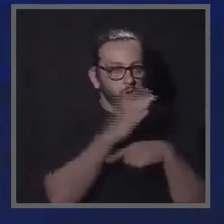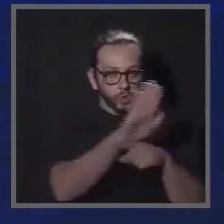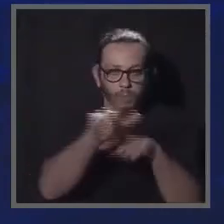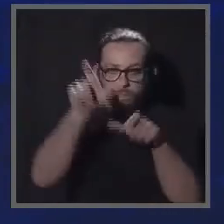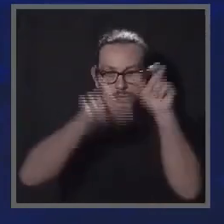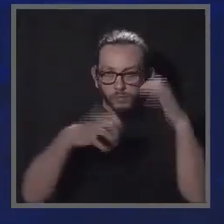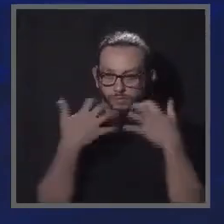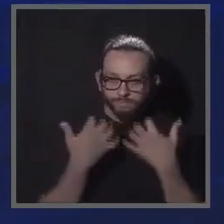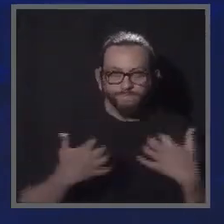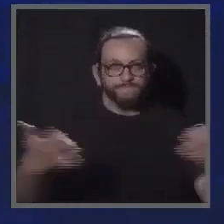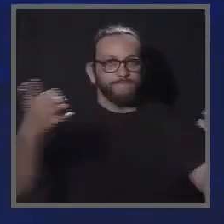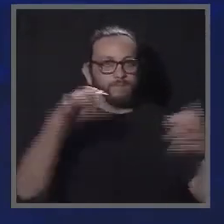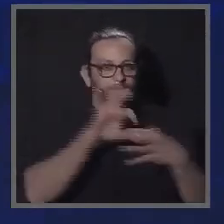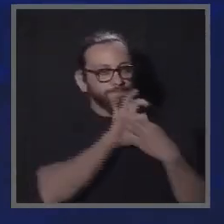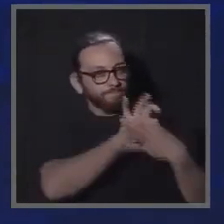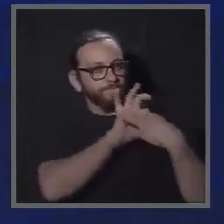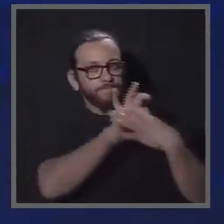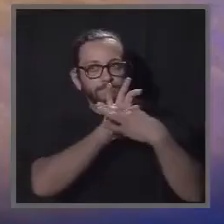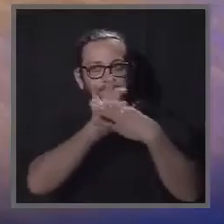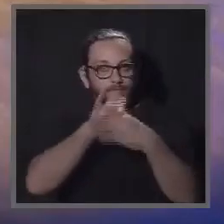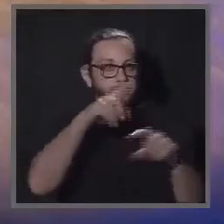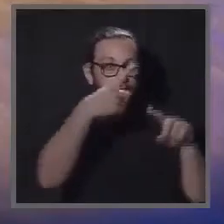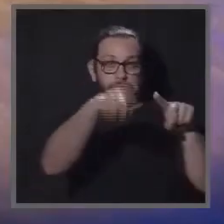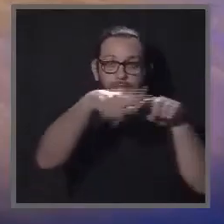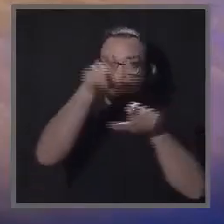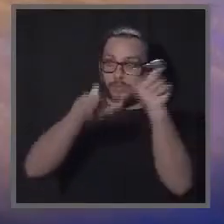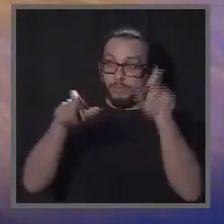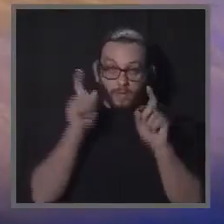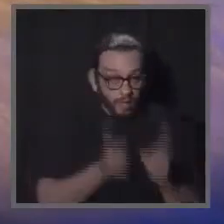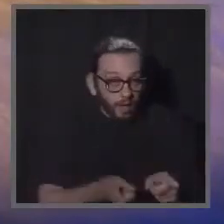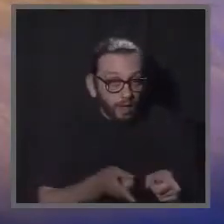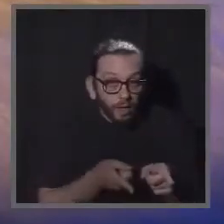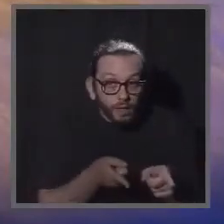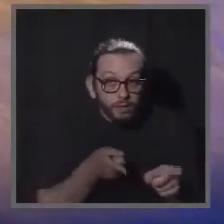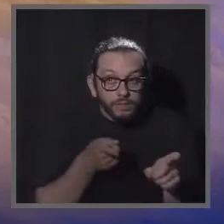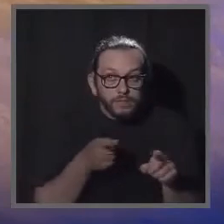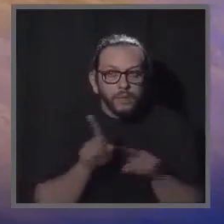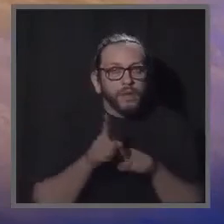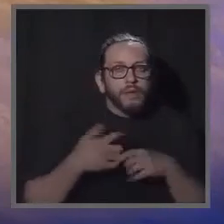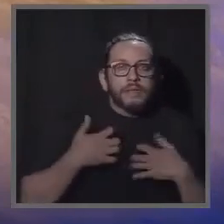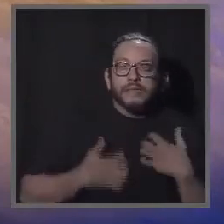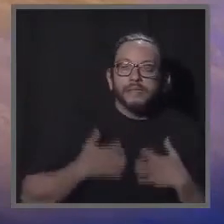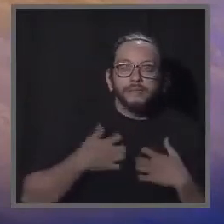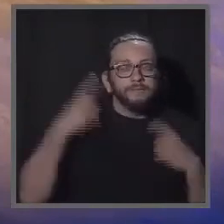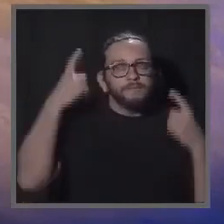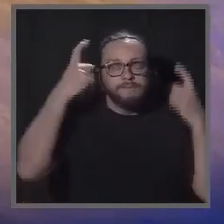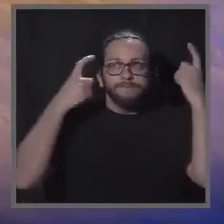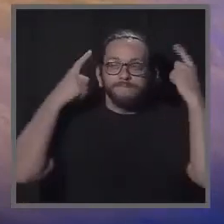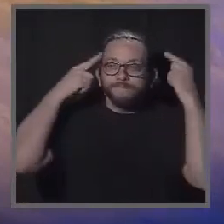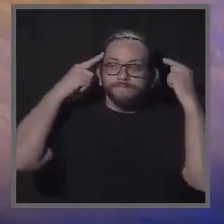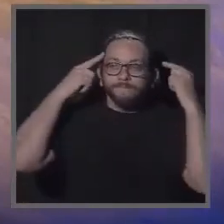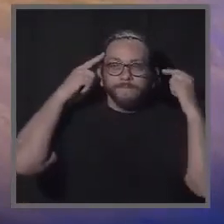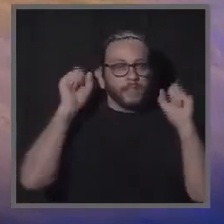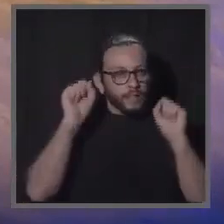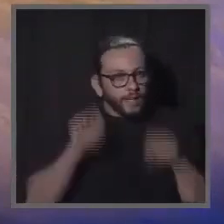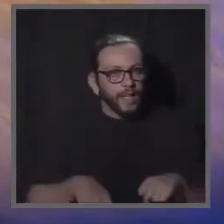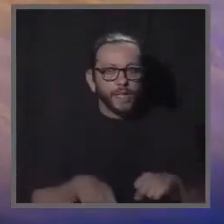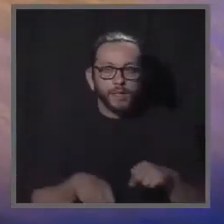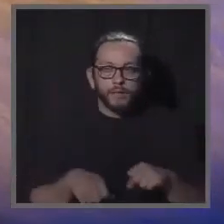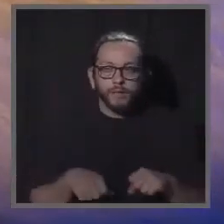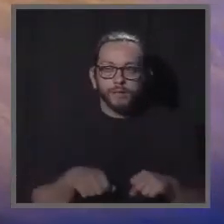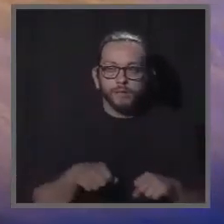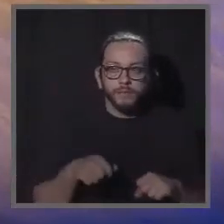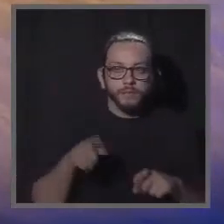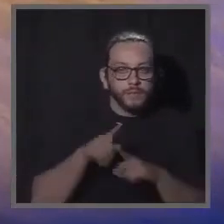of course, the diversity of the different audiences? It would be also very interesting to consider how we could develop